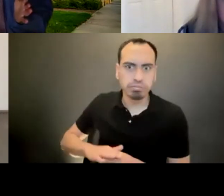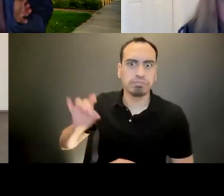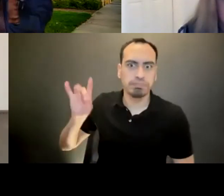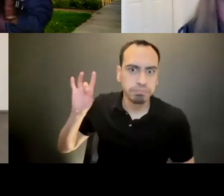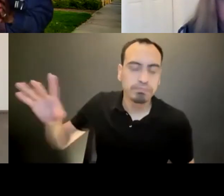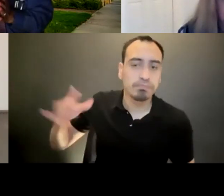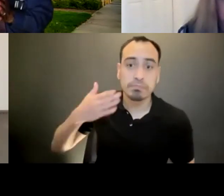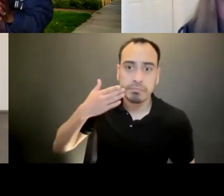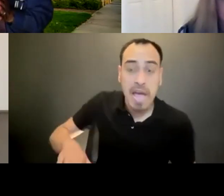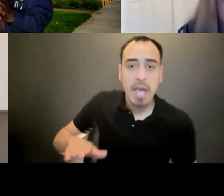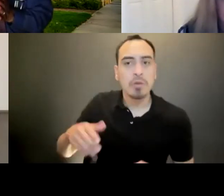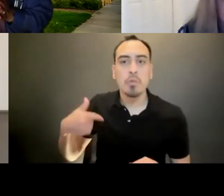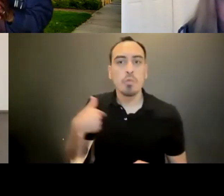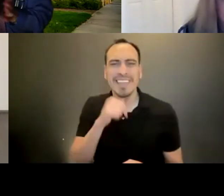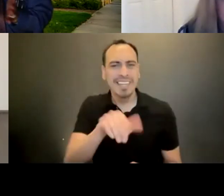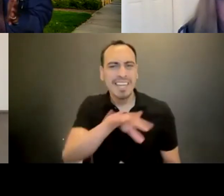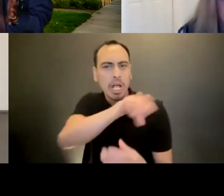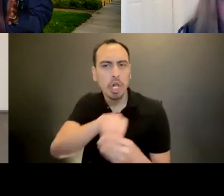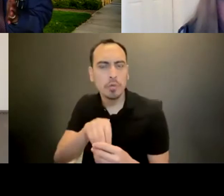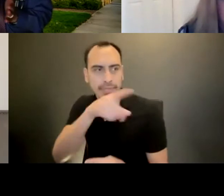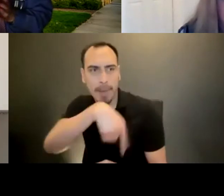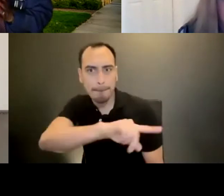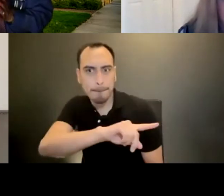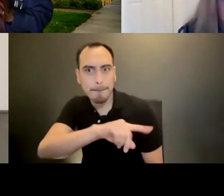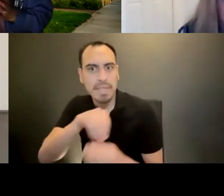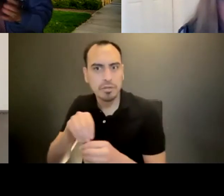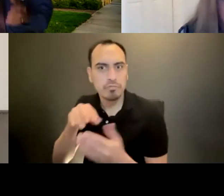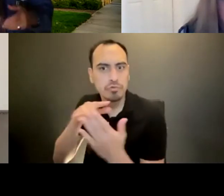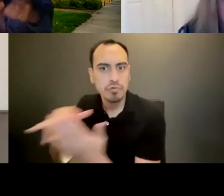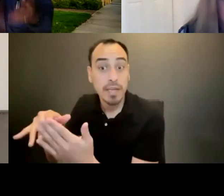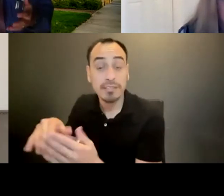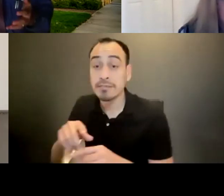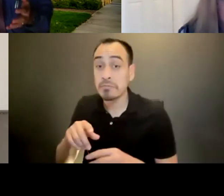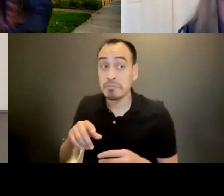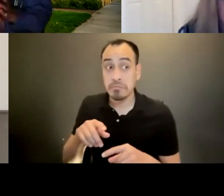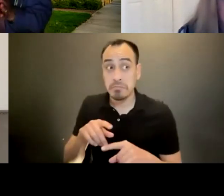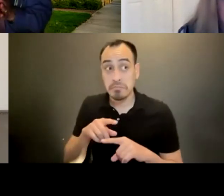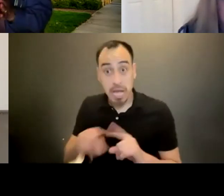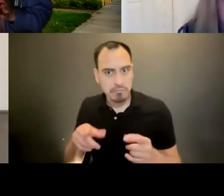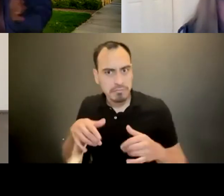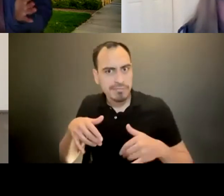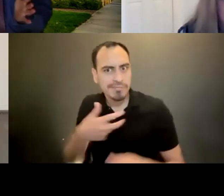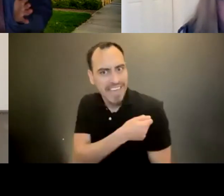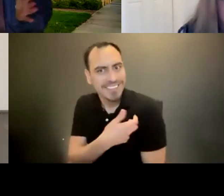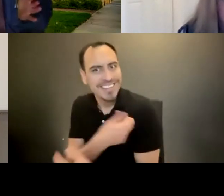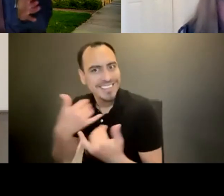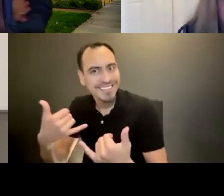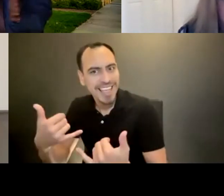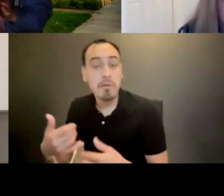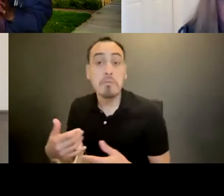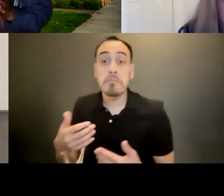in clinical trials, and whether one vaccine is better at inducing an immune response in a particular